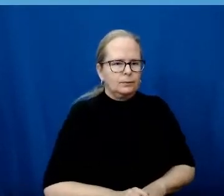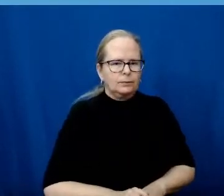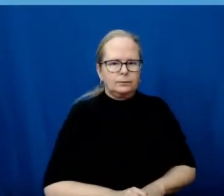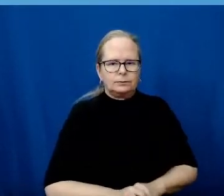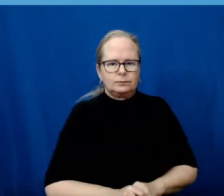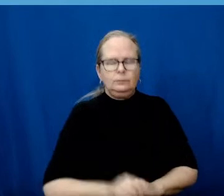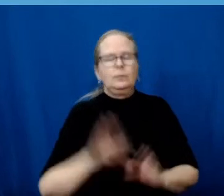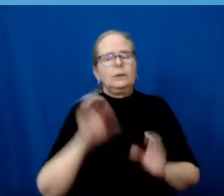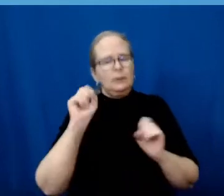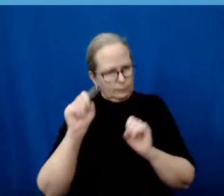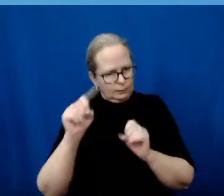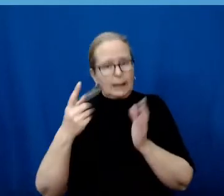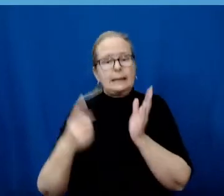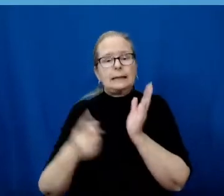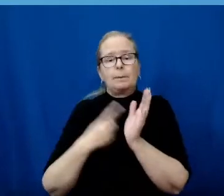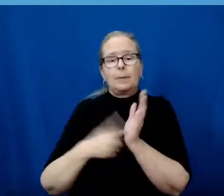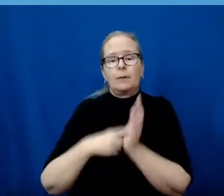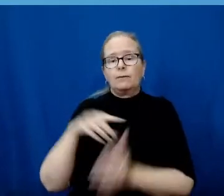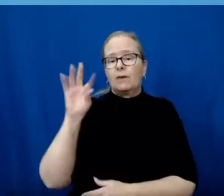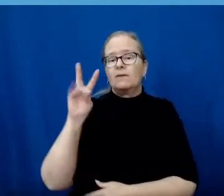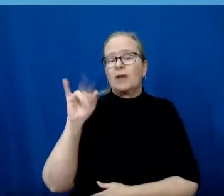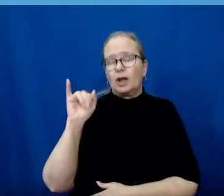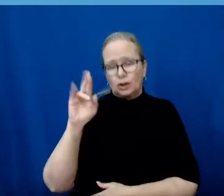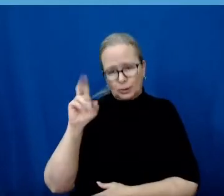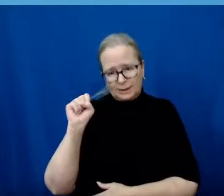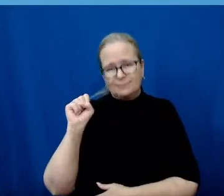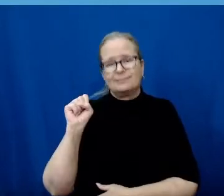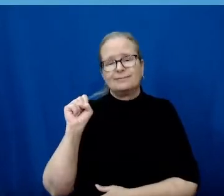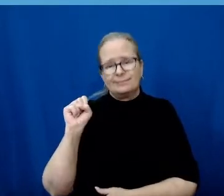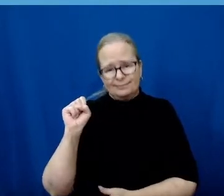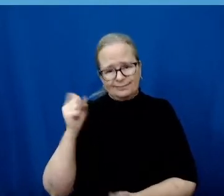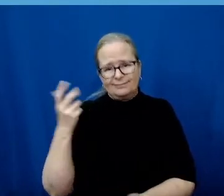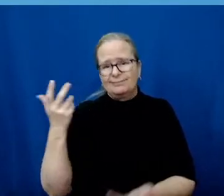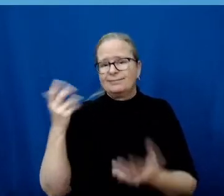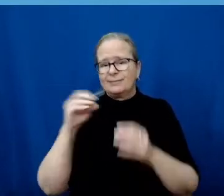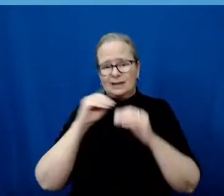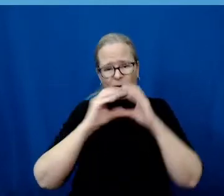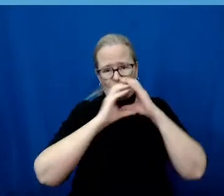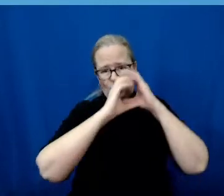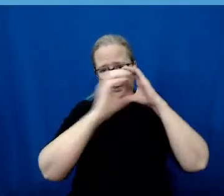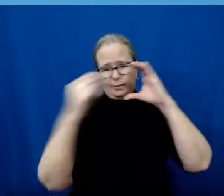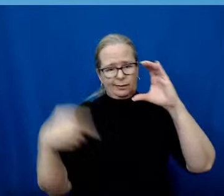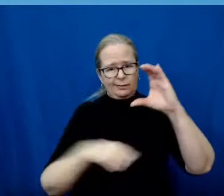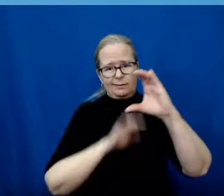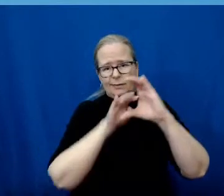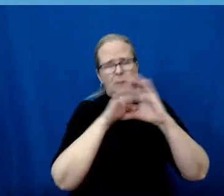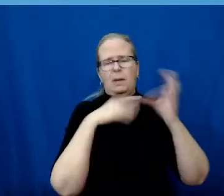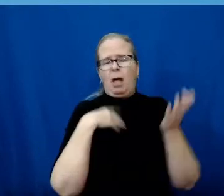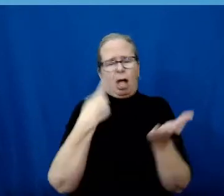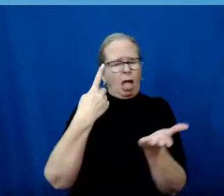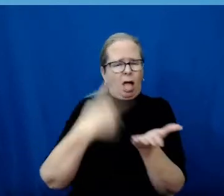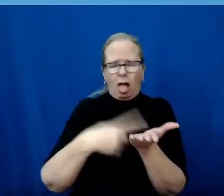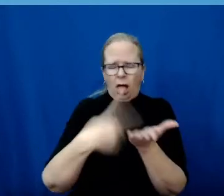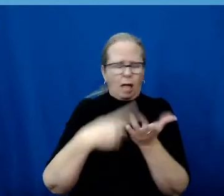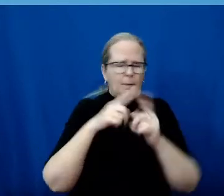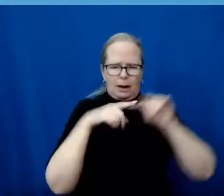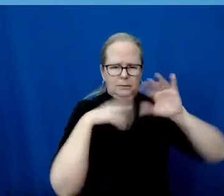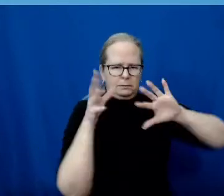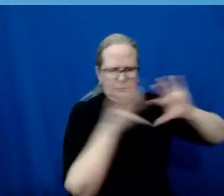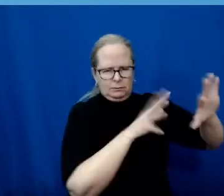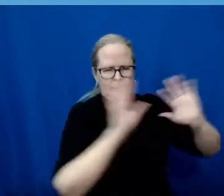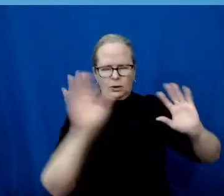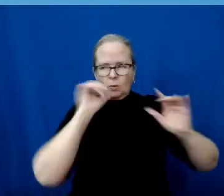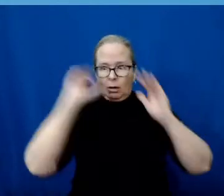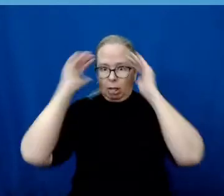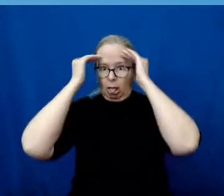about. Okay, so at this point, we need to recognize that it's a possible path for distribution, but it's also at